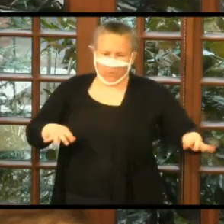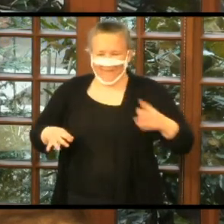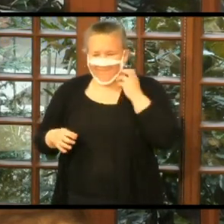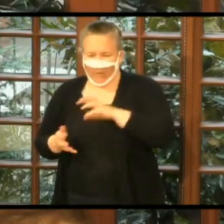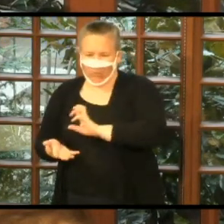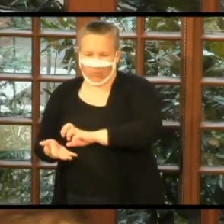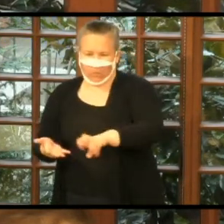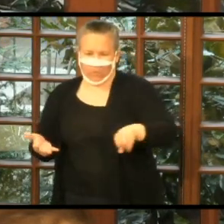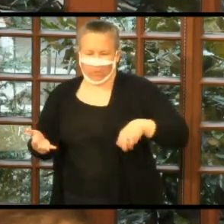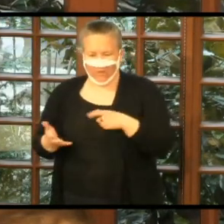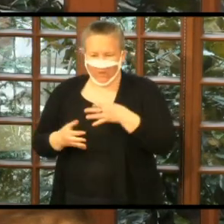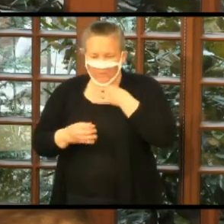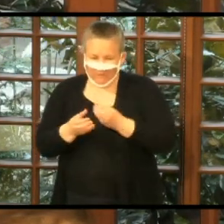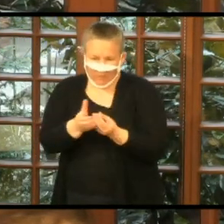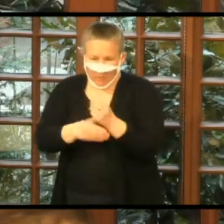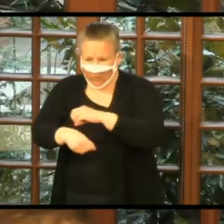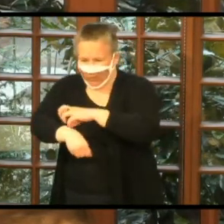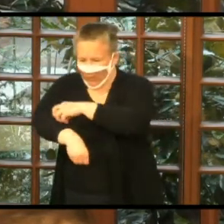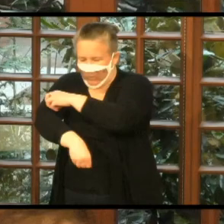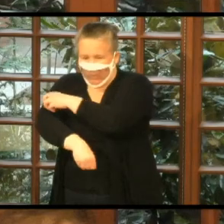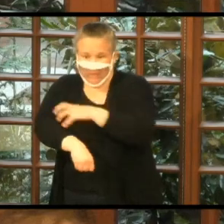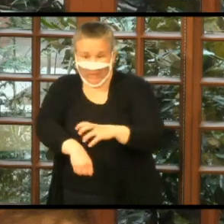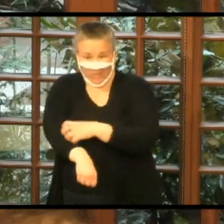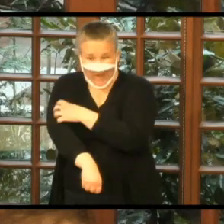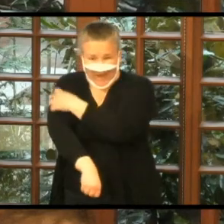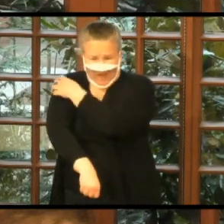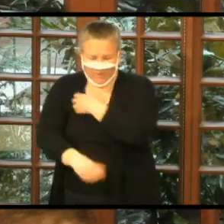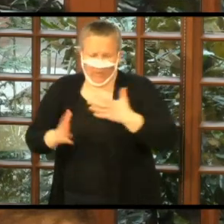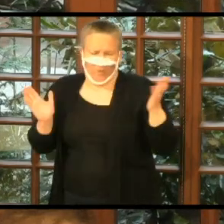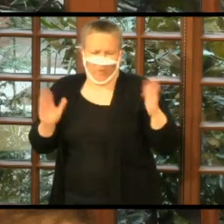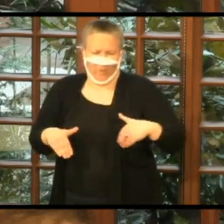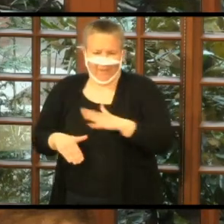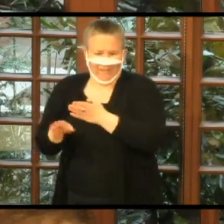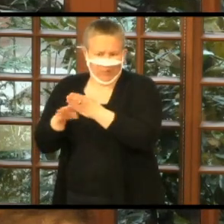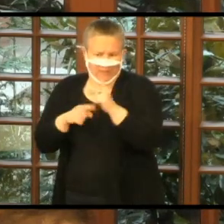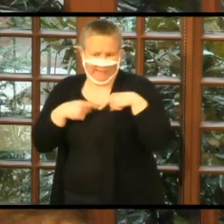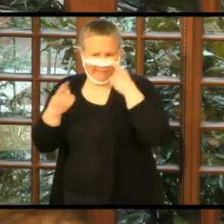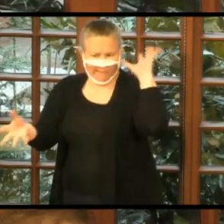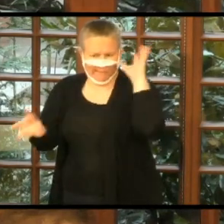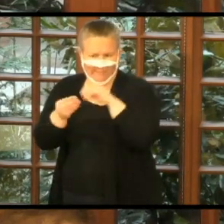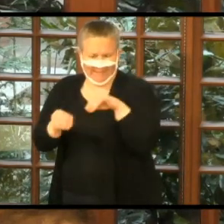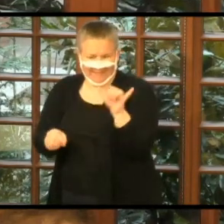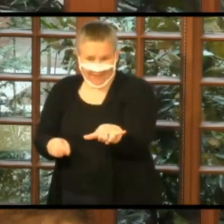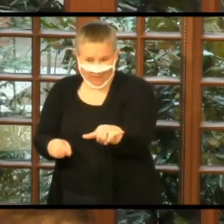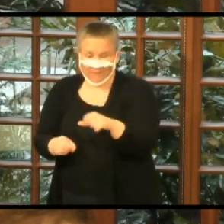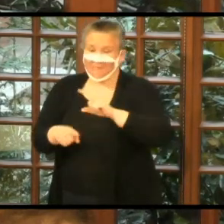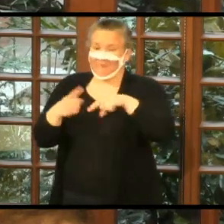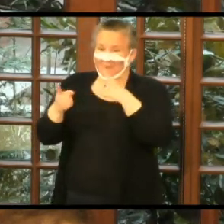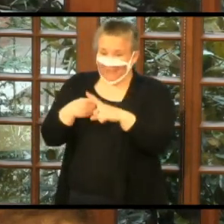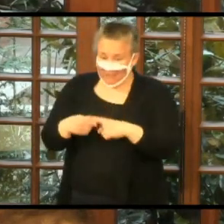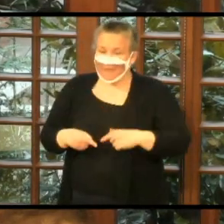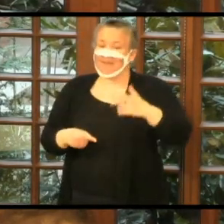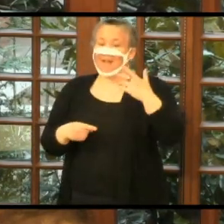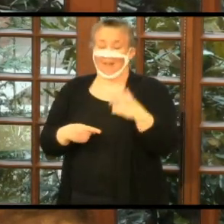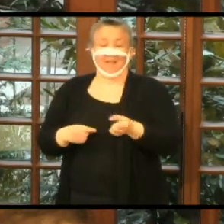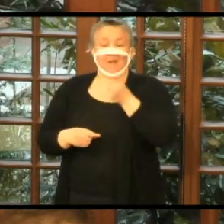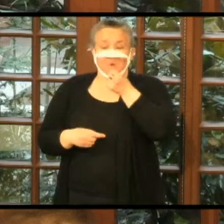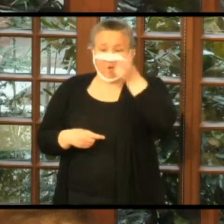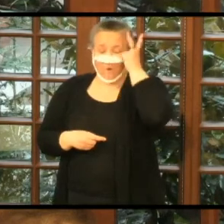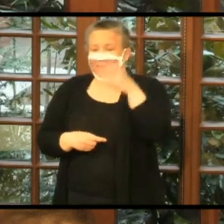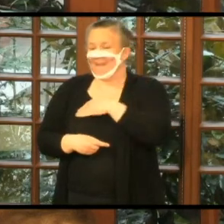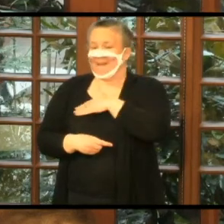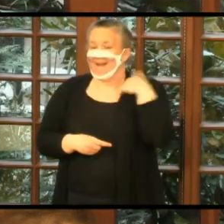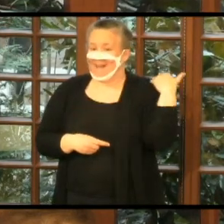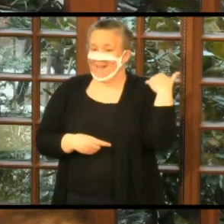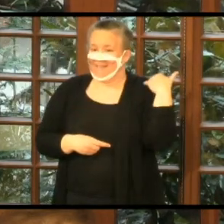fat, curious growths, and niggling rashes. This is what his career has been made of. So when there's a headless, skinned goat lying